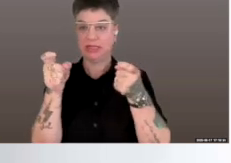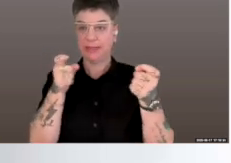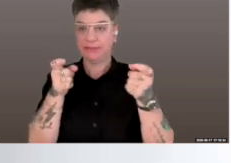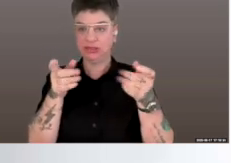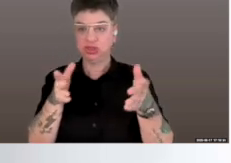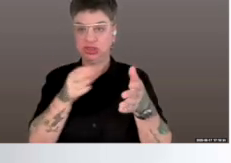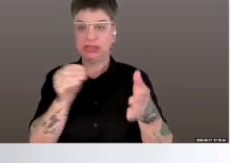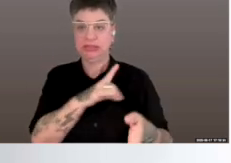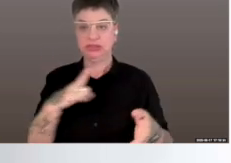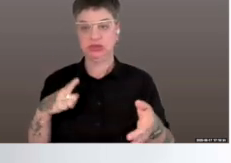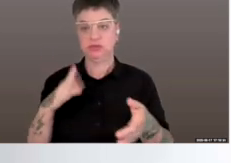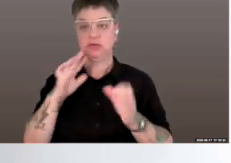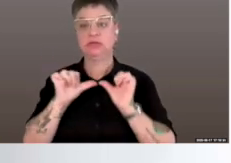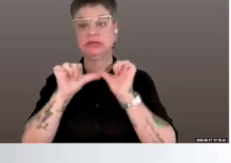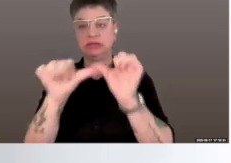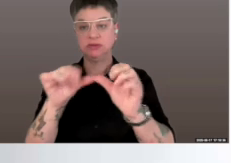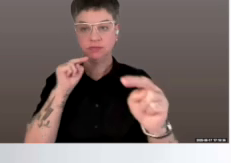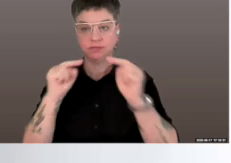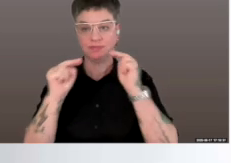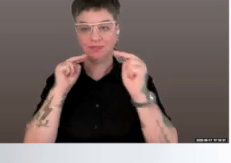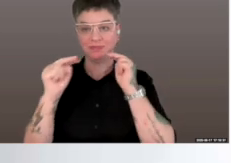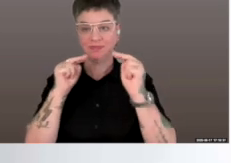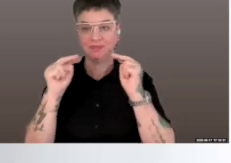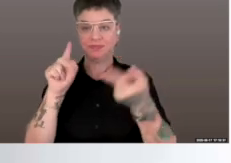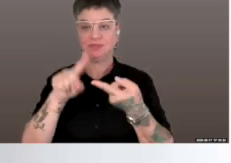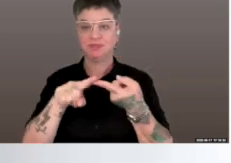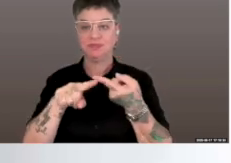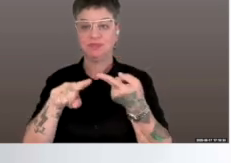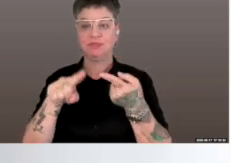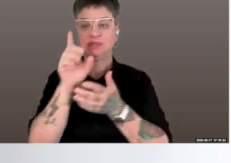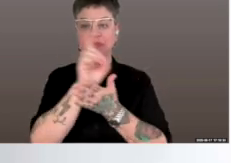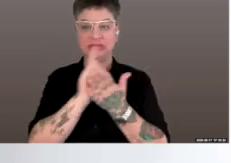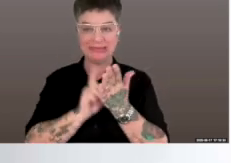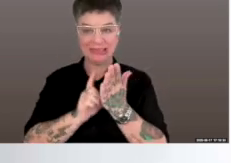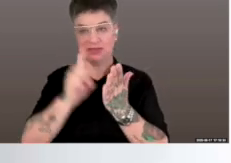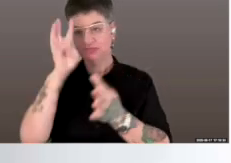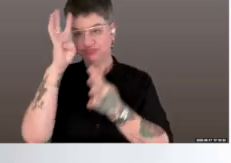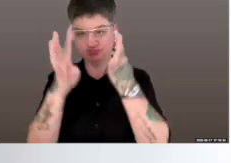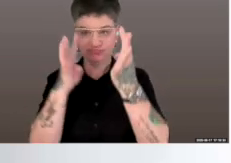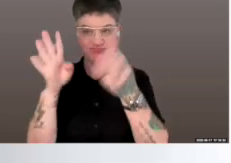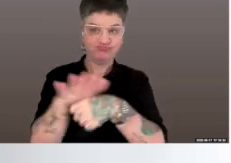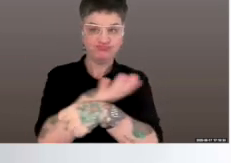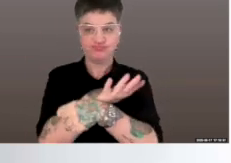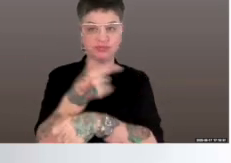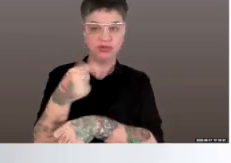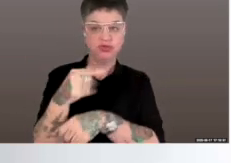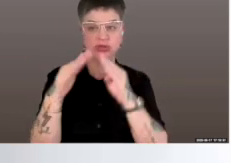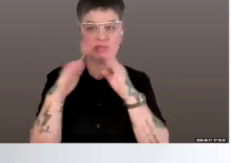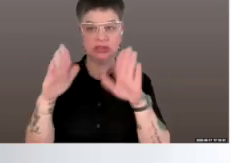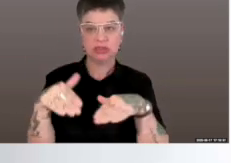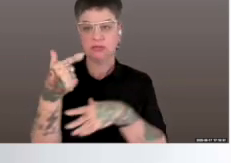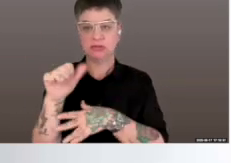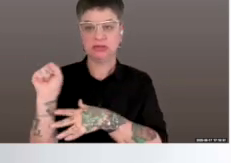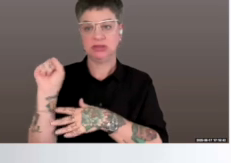data from these projects, and find ways to improve upon the way that we report outcomes from